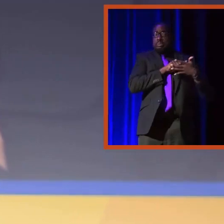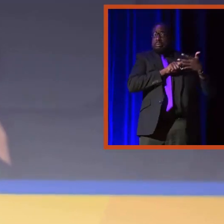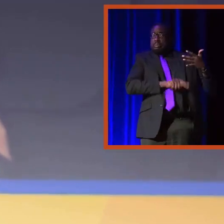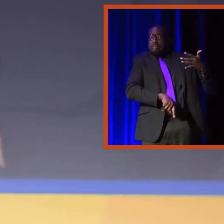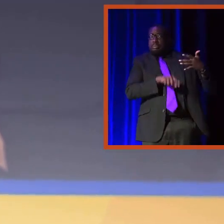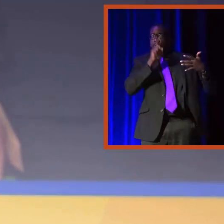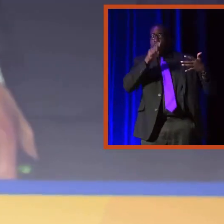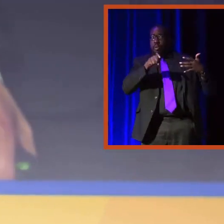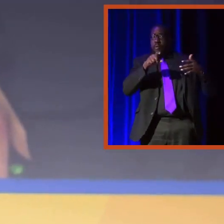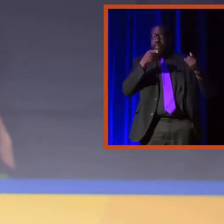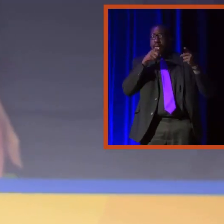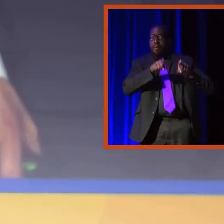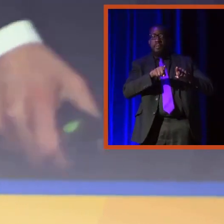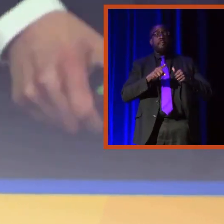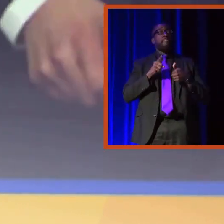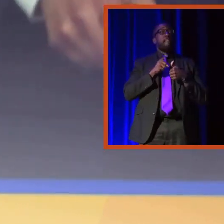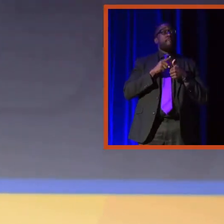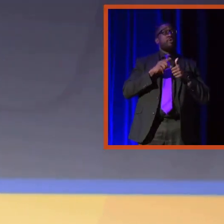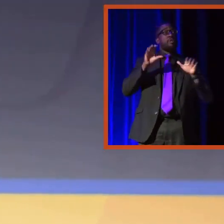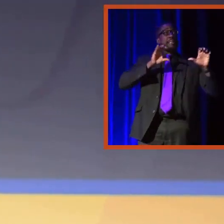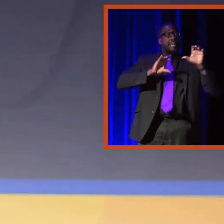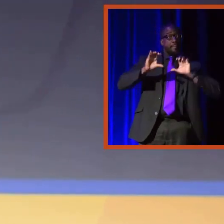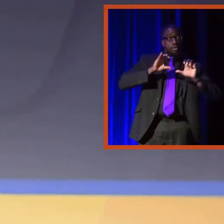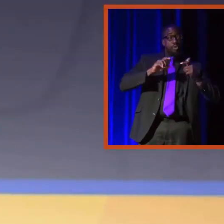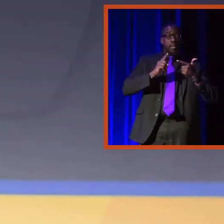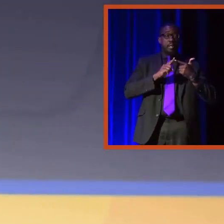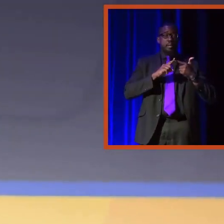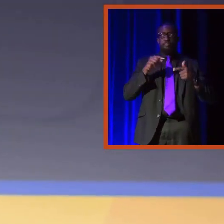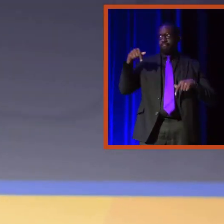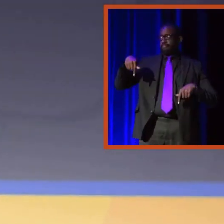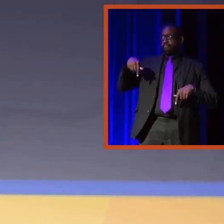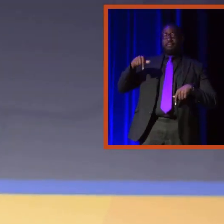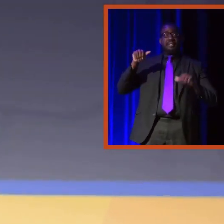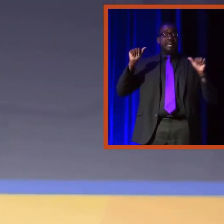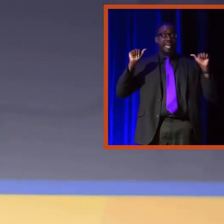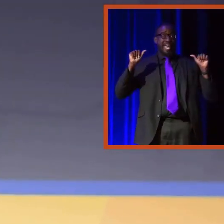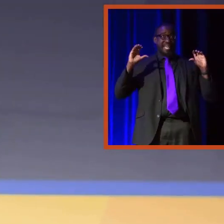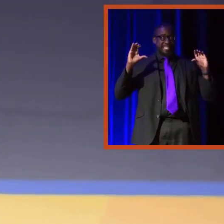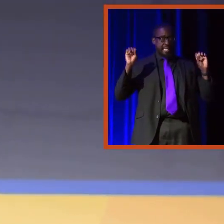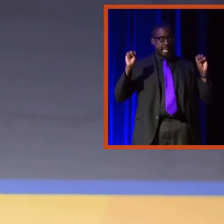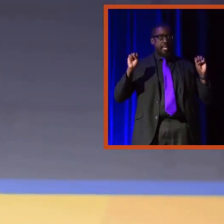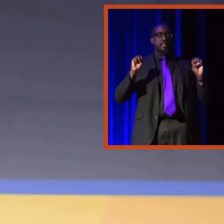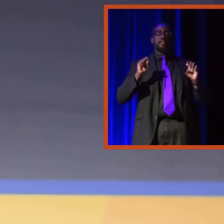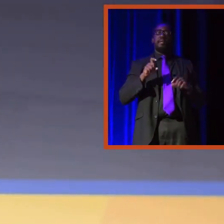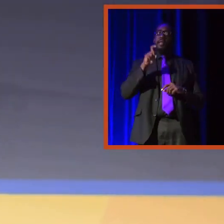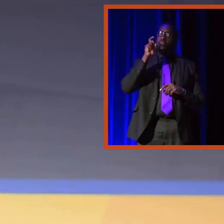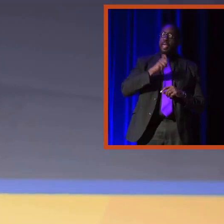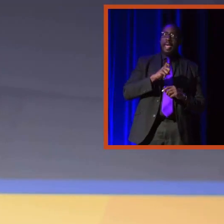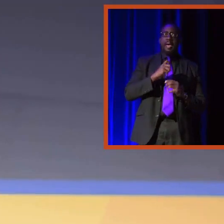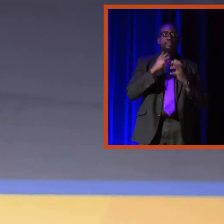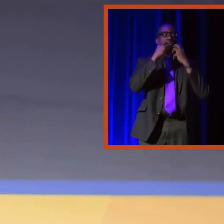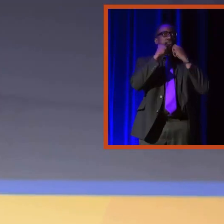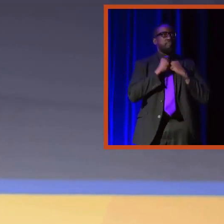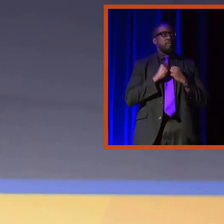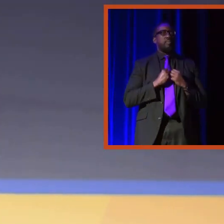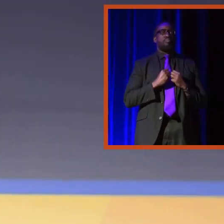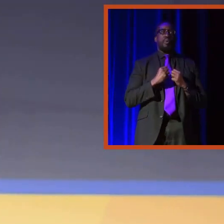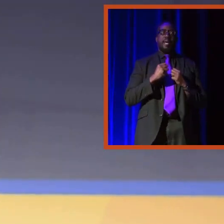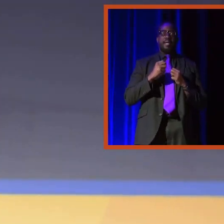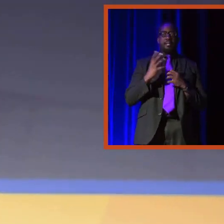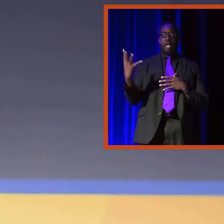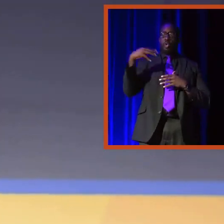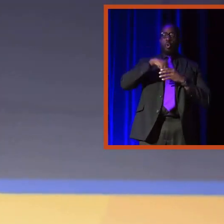field. The first is that chemistry, and I would say ACS in general, has to embrace incorporating data science and ML